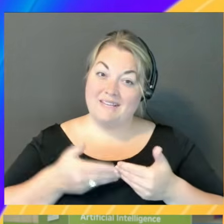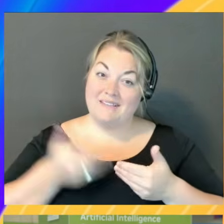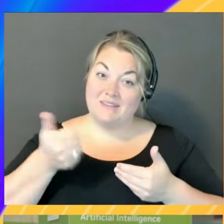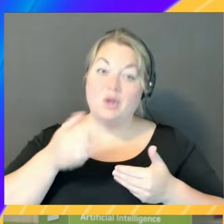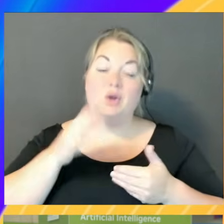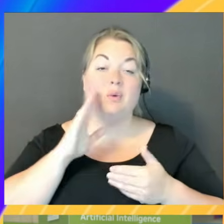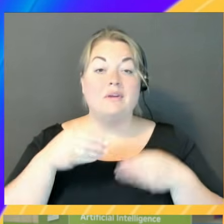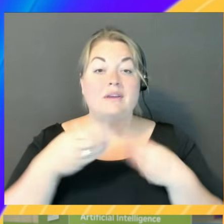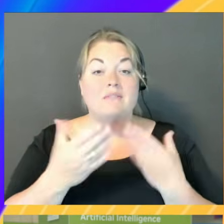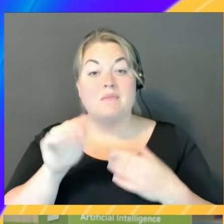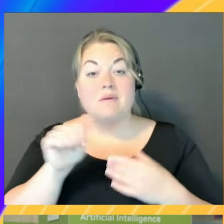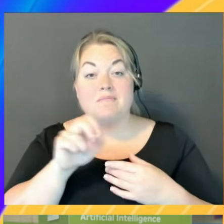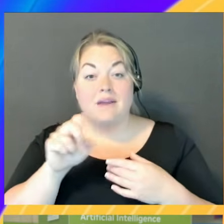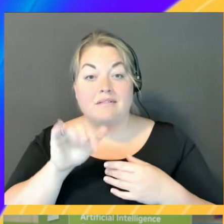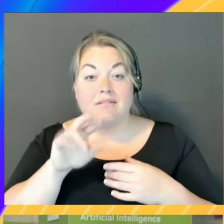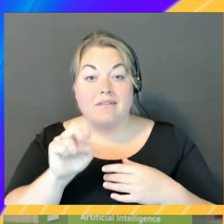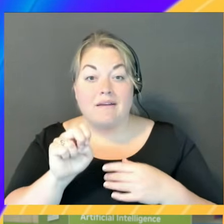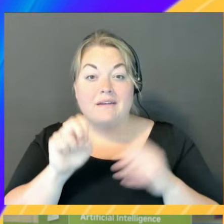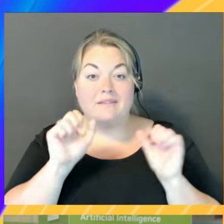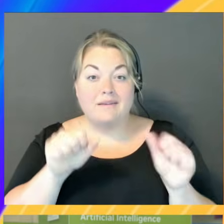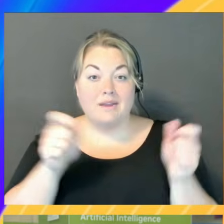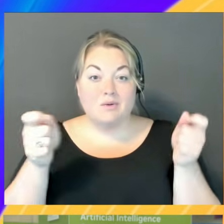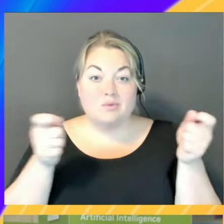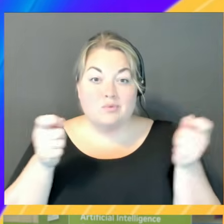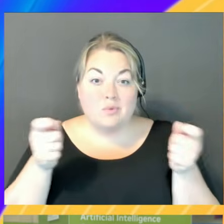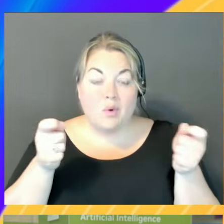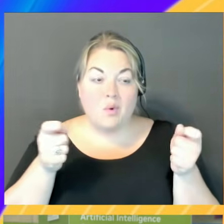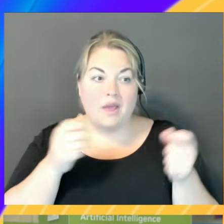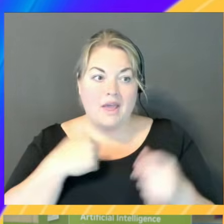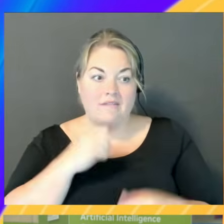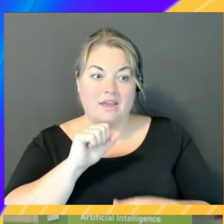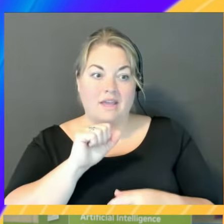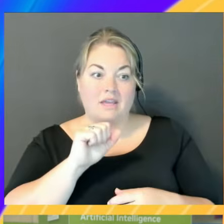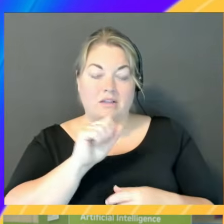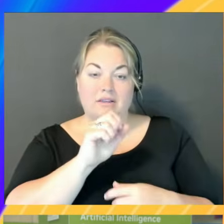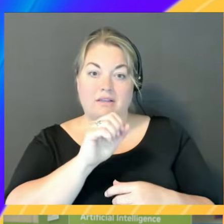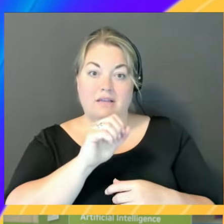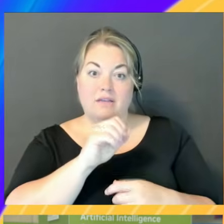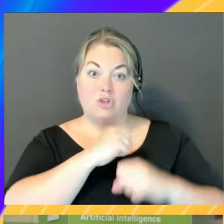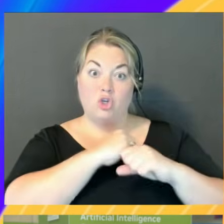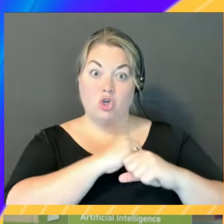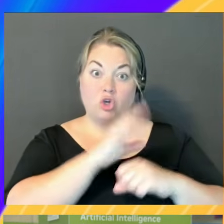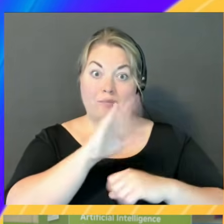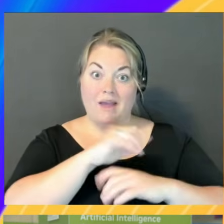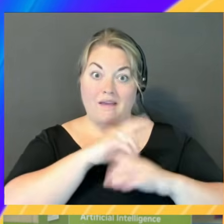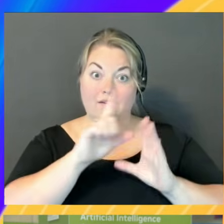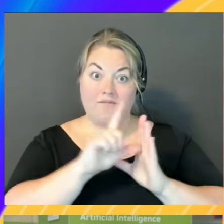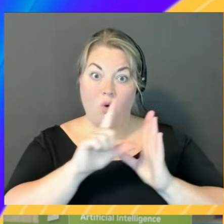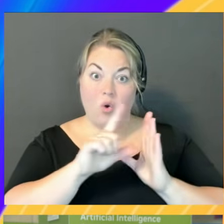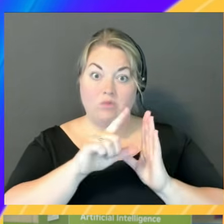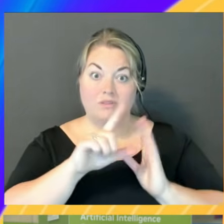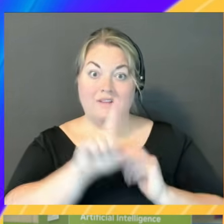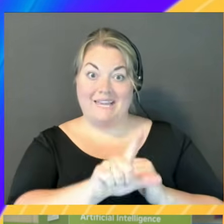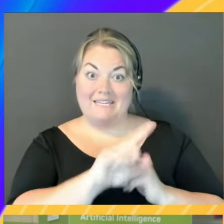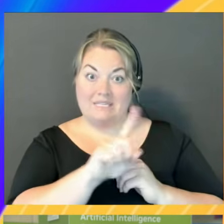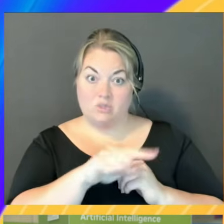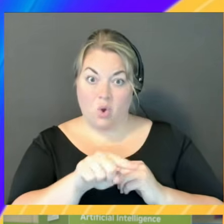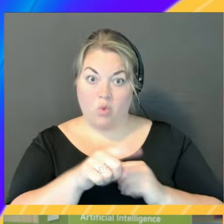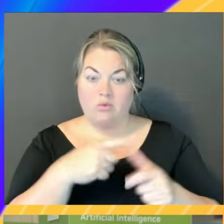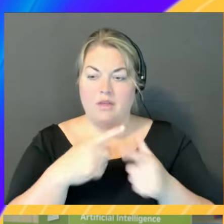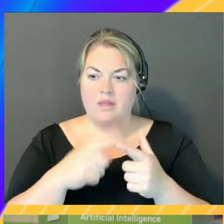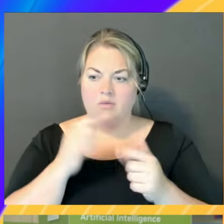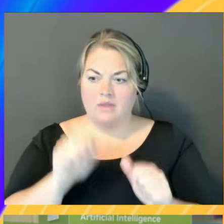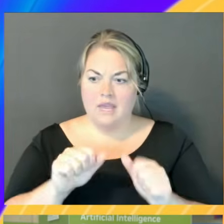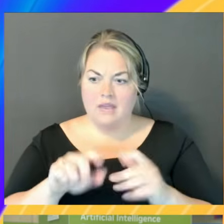can control, they can have a secure by default landing zone, and then they can start deploying, whatever it is that they want to deploy, like